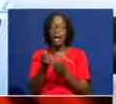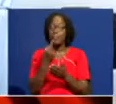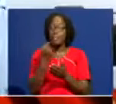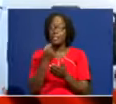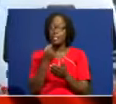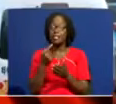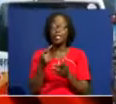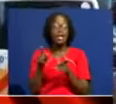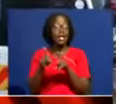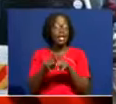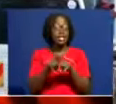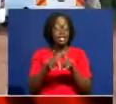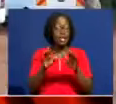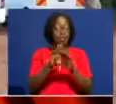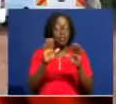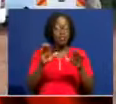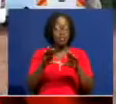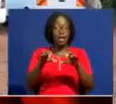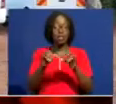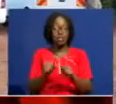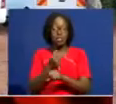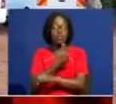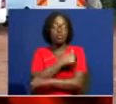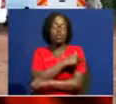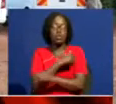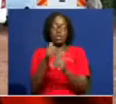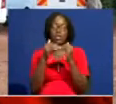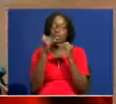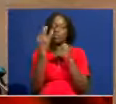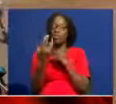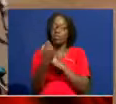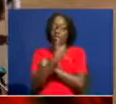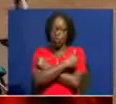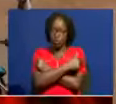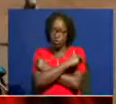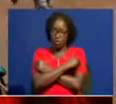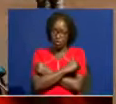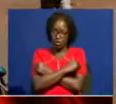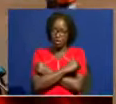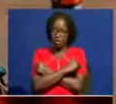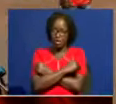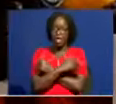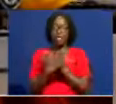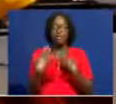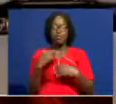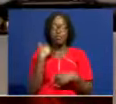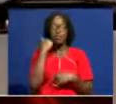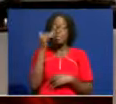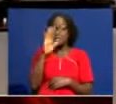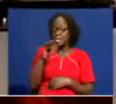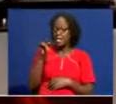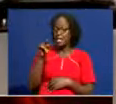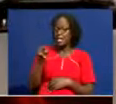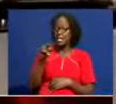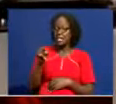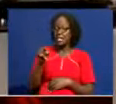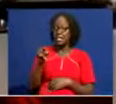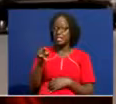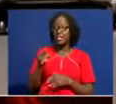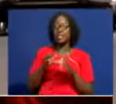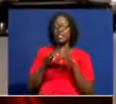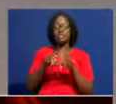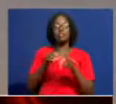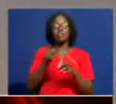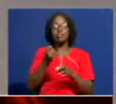bedding in case they are admitted to Maragwa Level 4 hospitals. Patients from the area are allegedly forced to